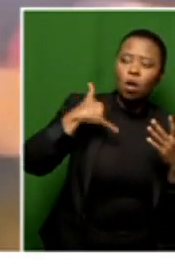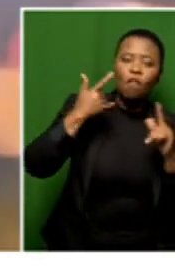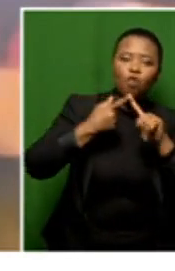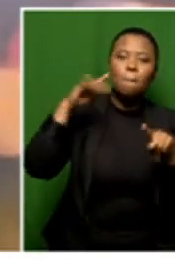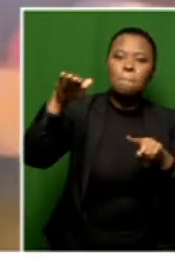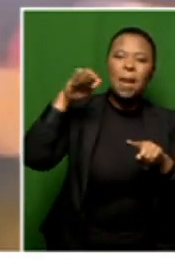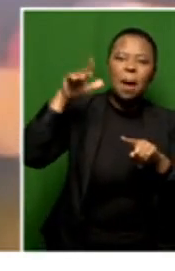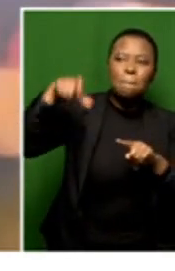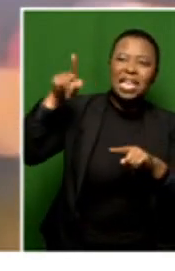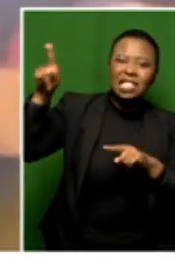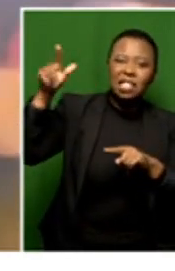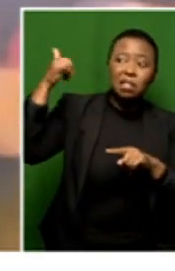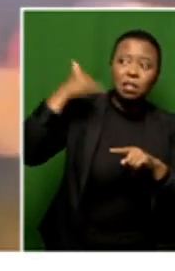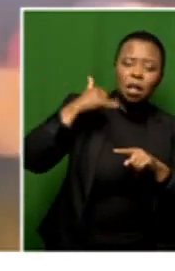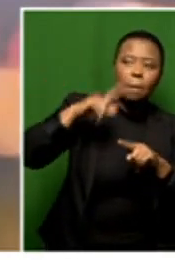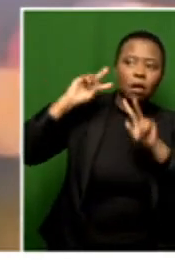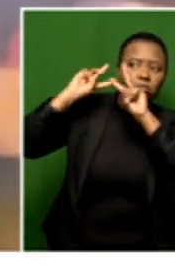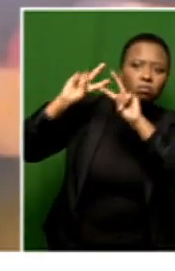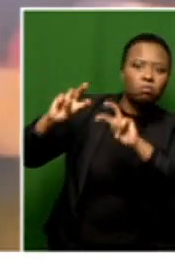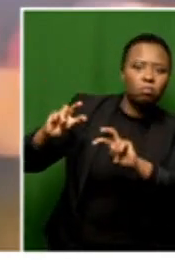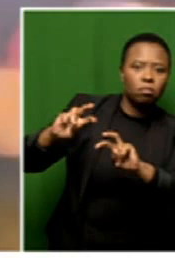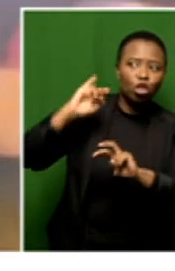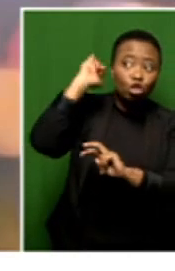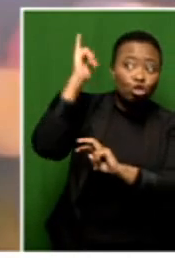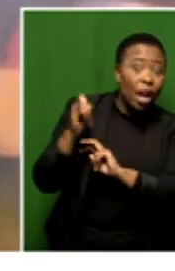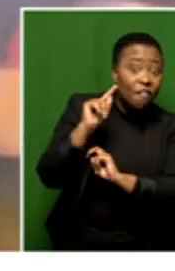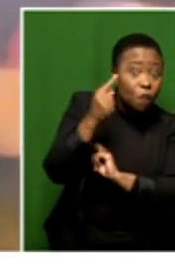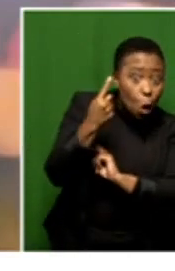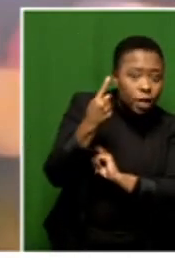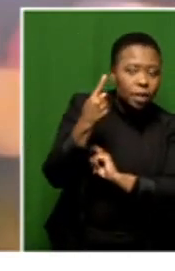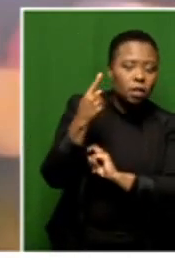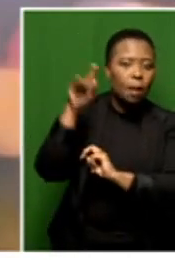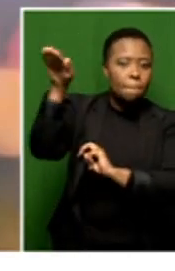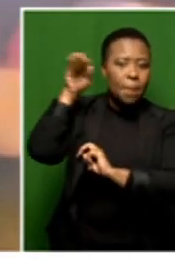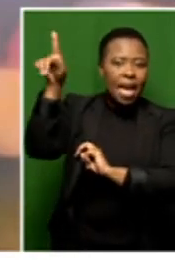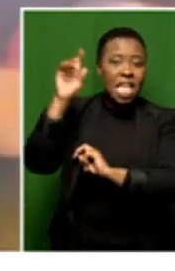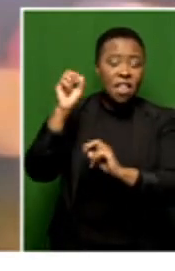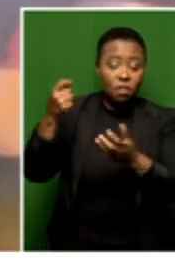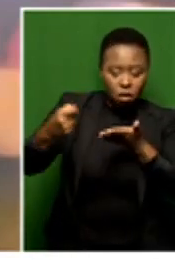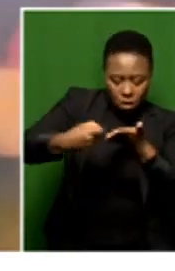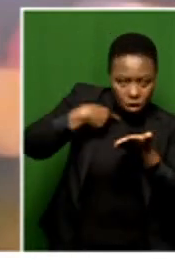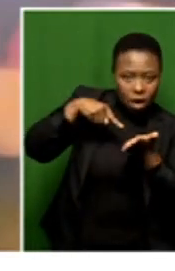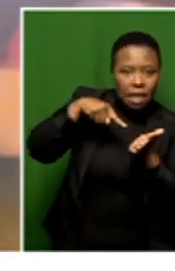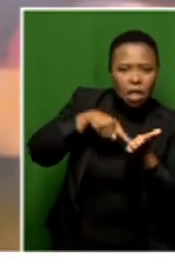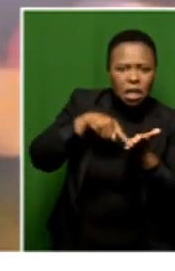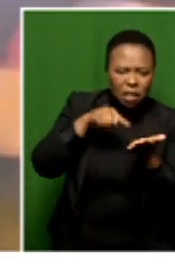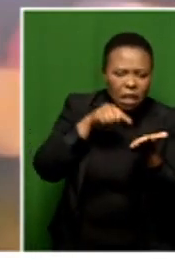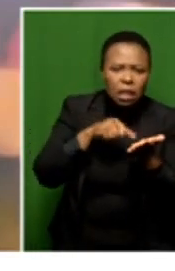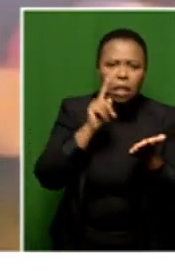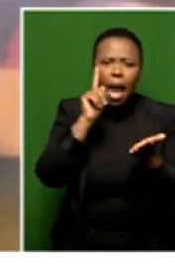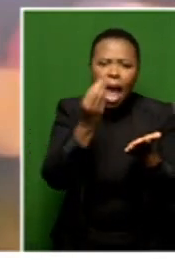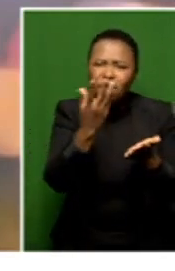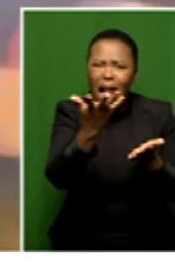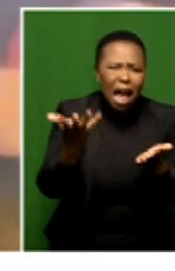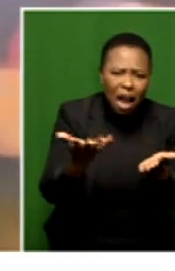banking representative, we need to vet this by checking in with the bank. If we're getting alerts on our mobile device, we need to be more aware